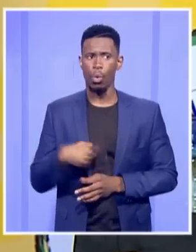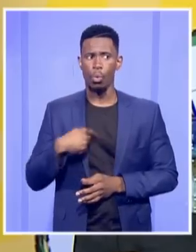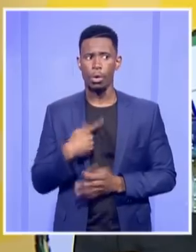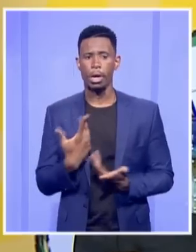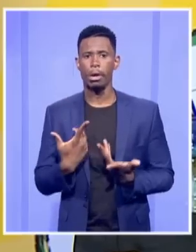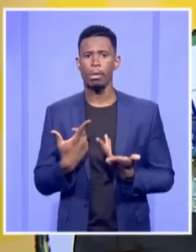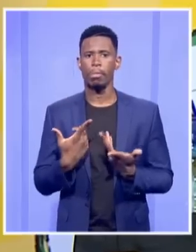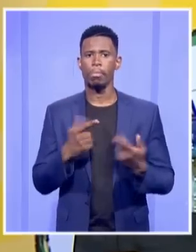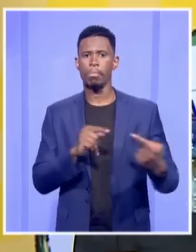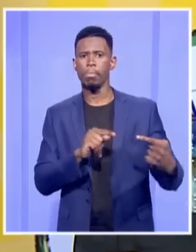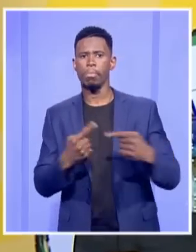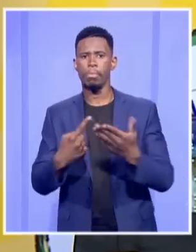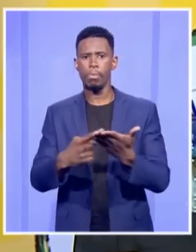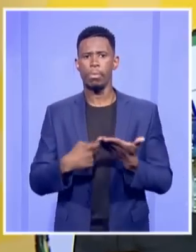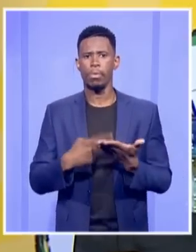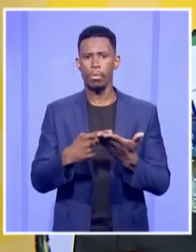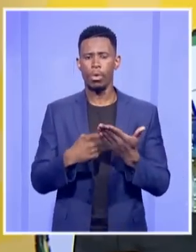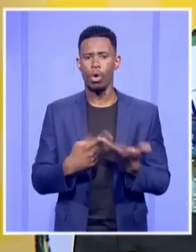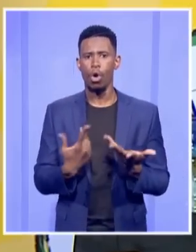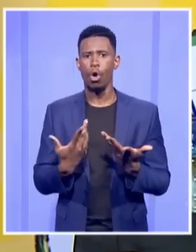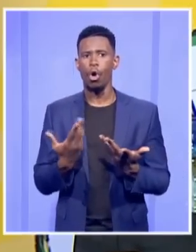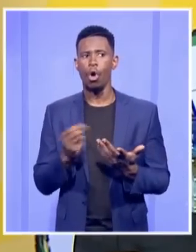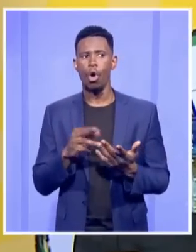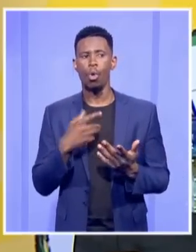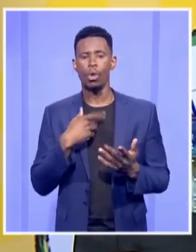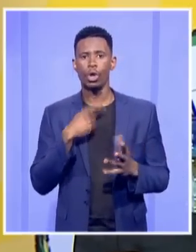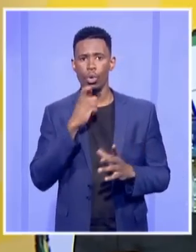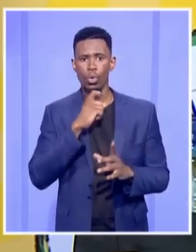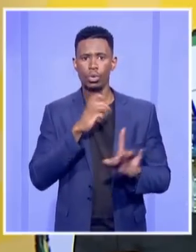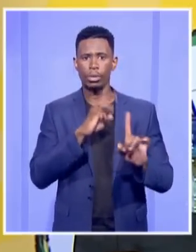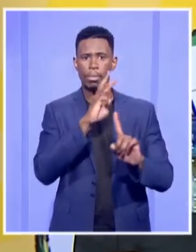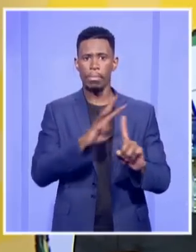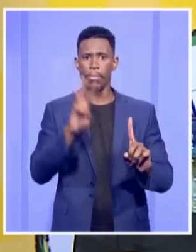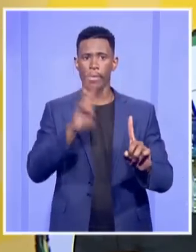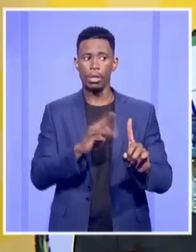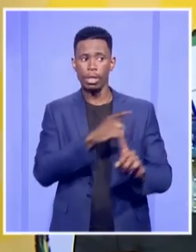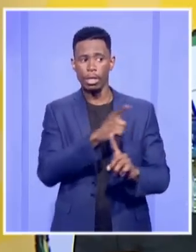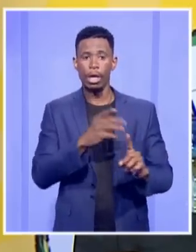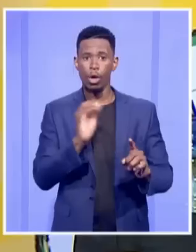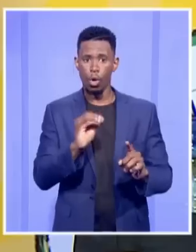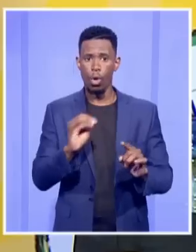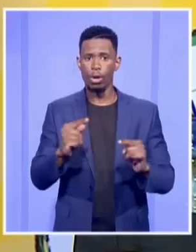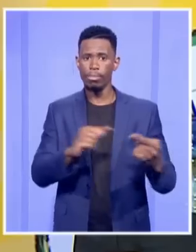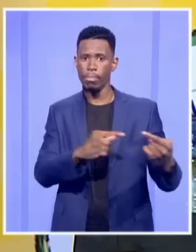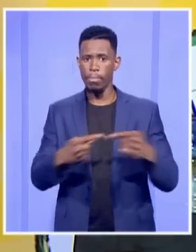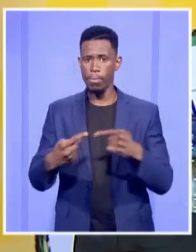debates, we should not use discipline again to stifle debates in the African National Congress.